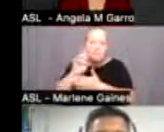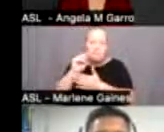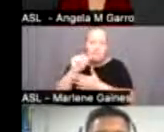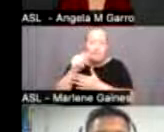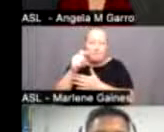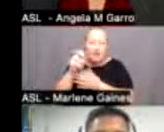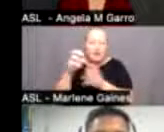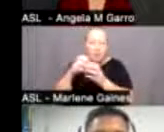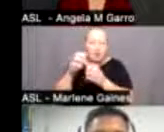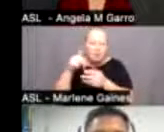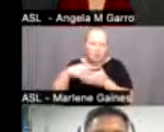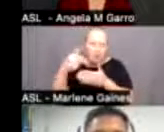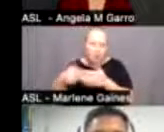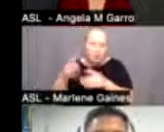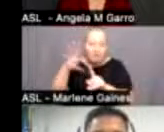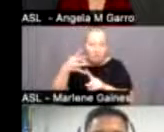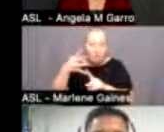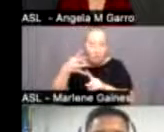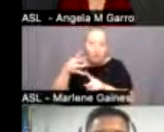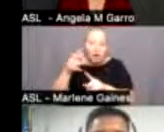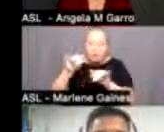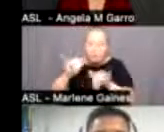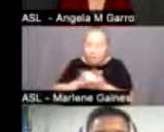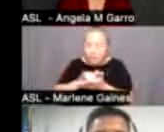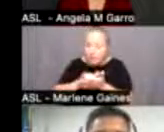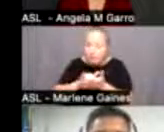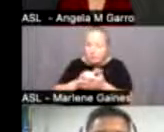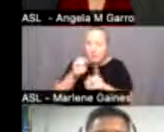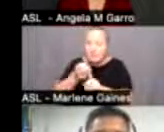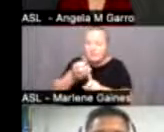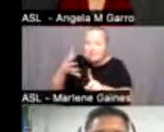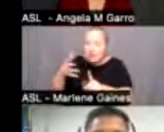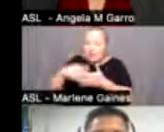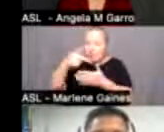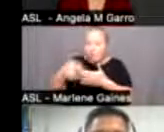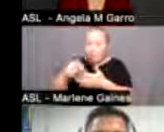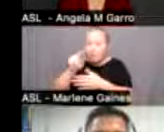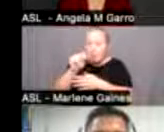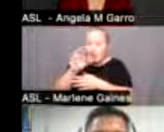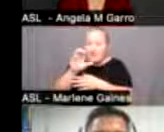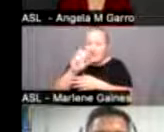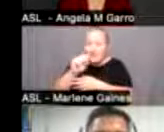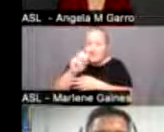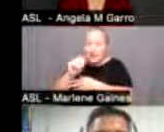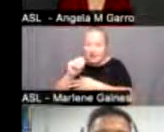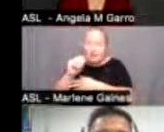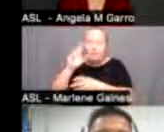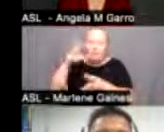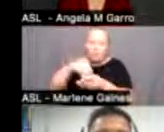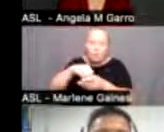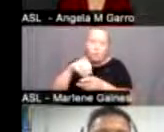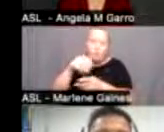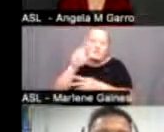4, potentially expanding the program in North Central San Mateo to include grades 6 through 8 in future